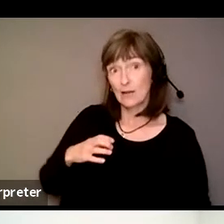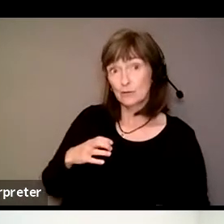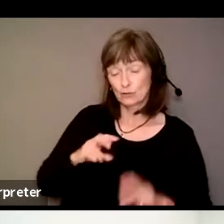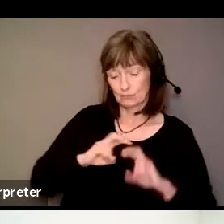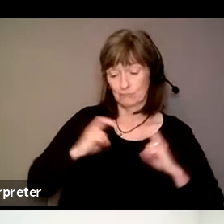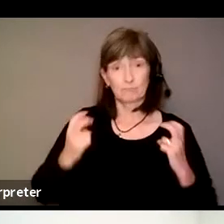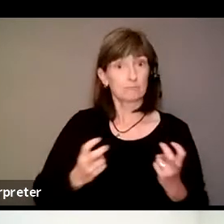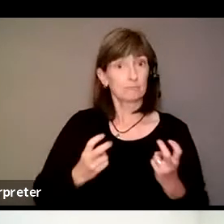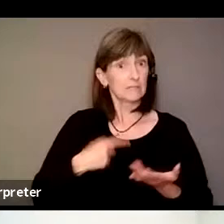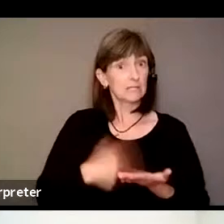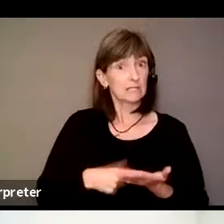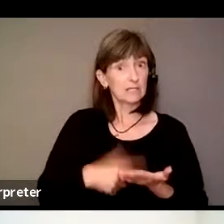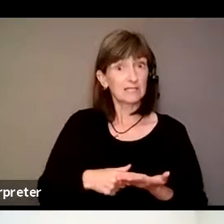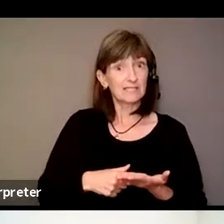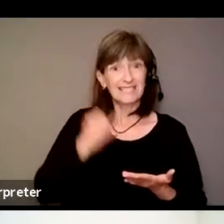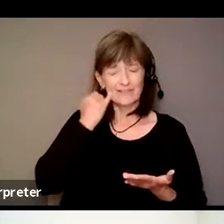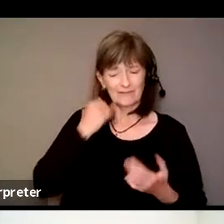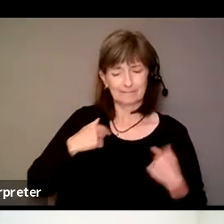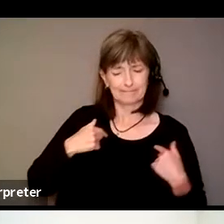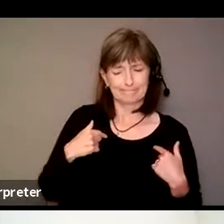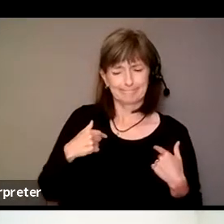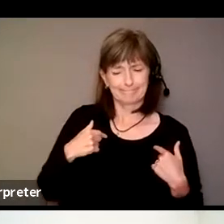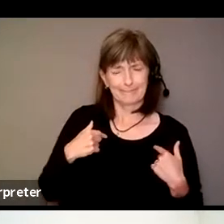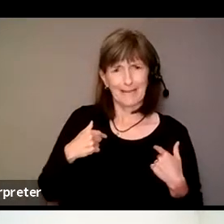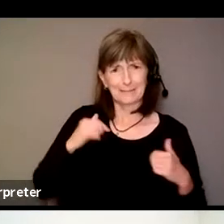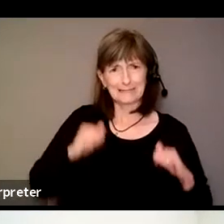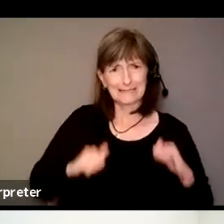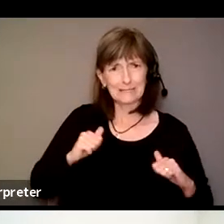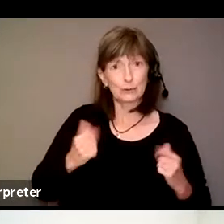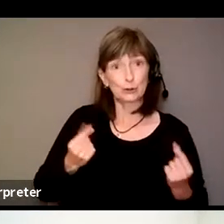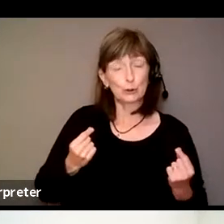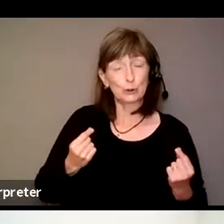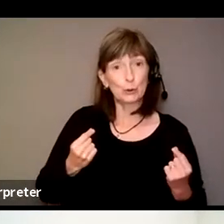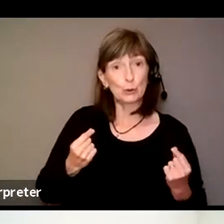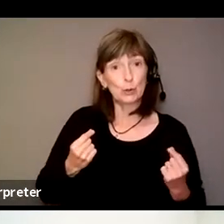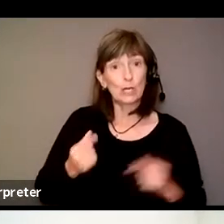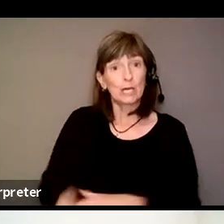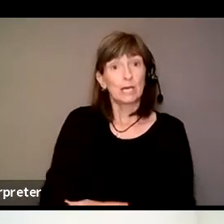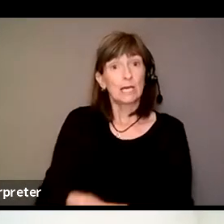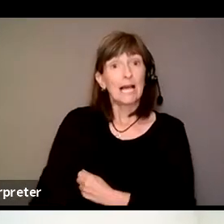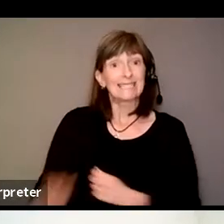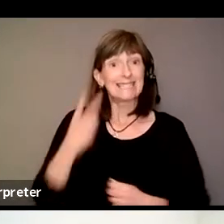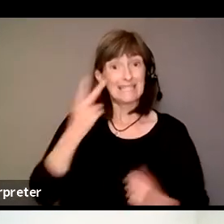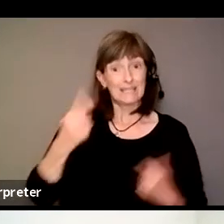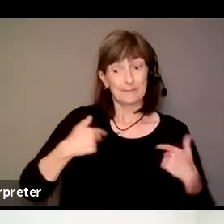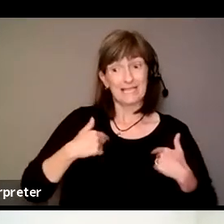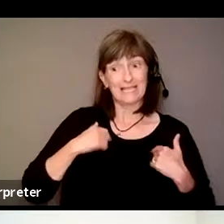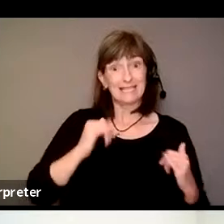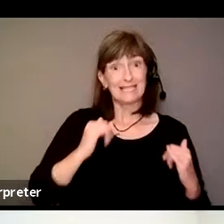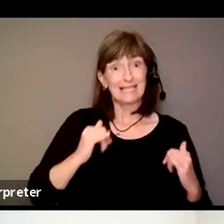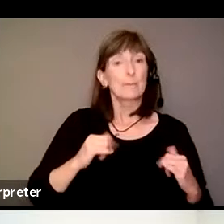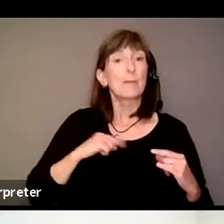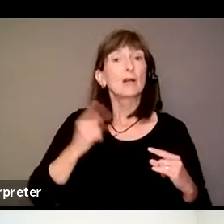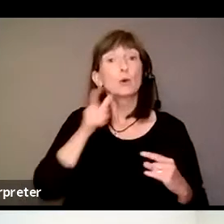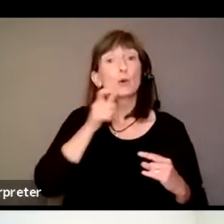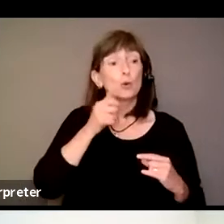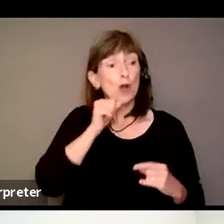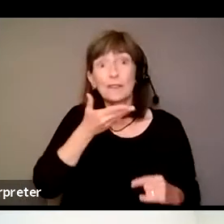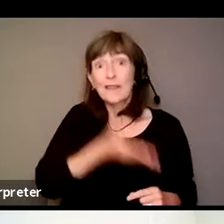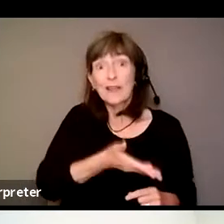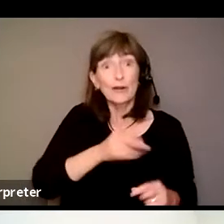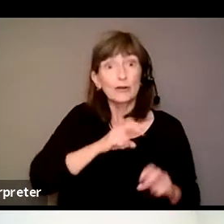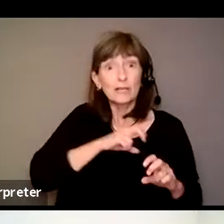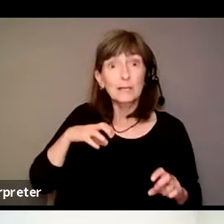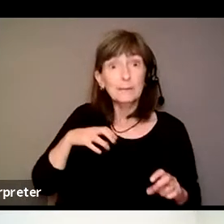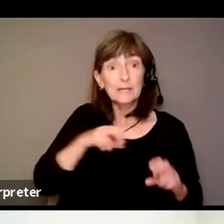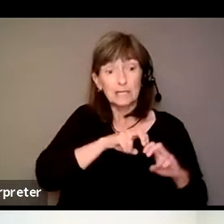have issues, go back to your communities, not just the communities that you see that represent yourself, but the ones that you're not seeing at the table. It is important